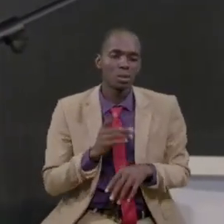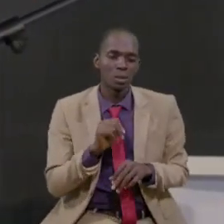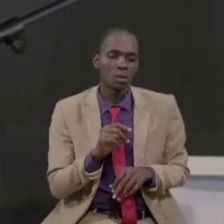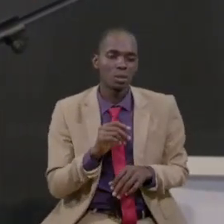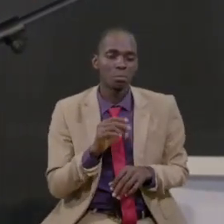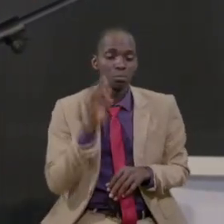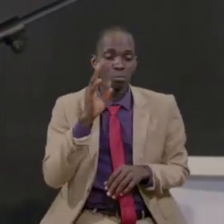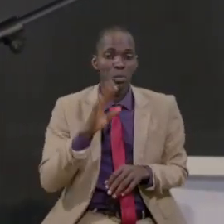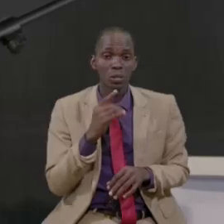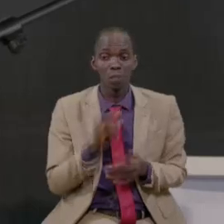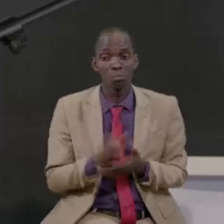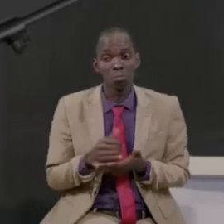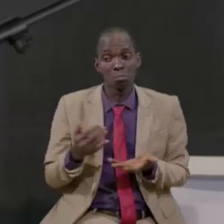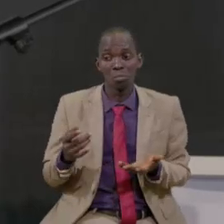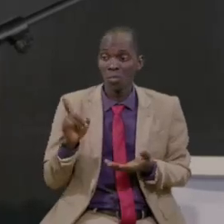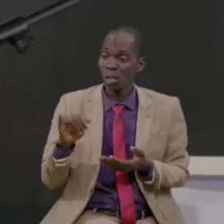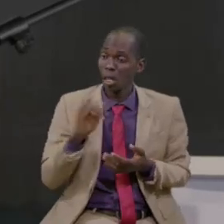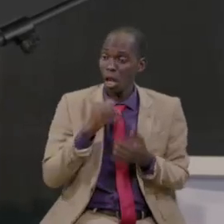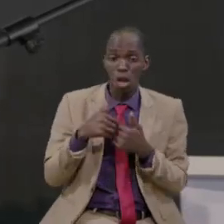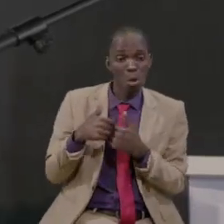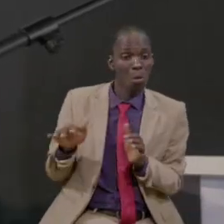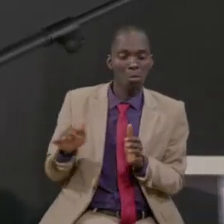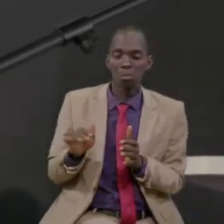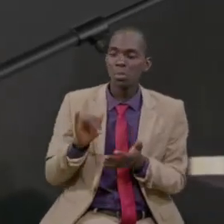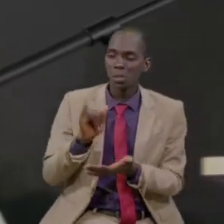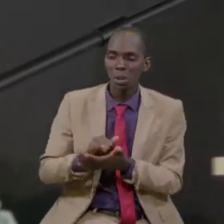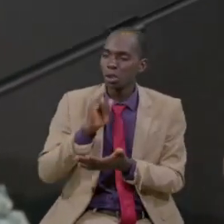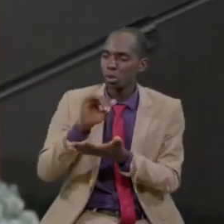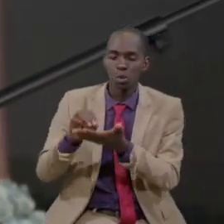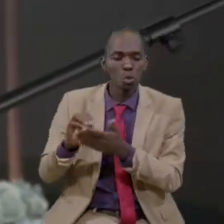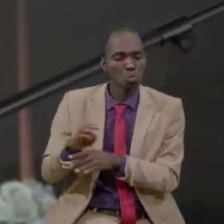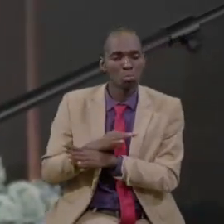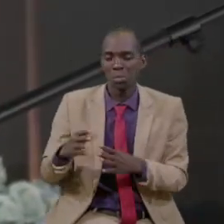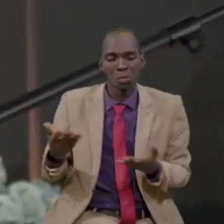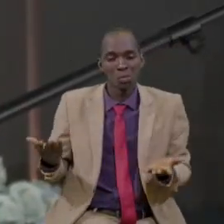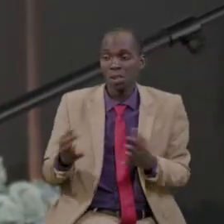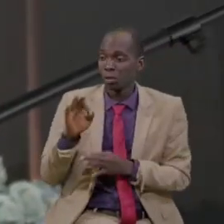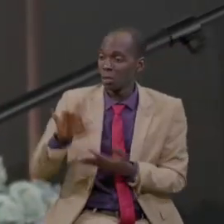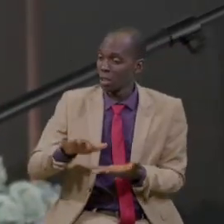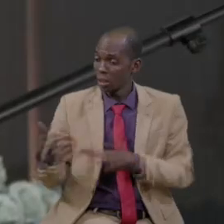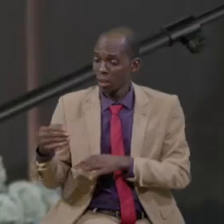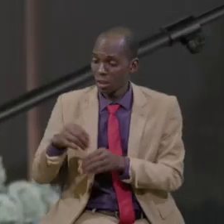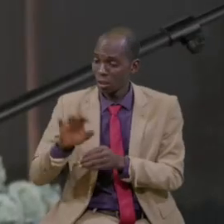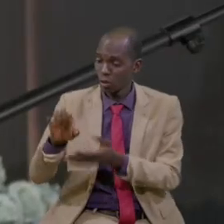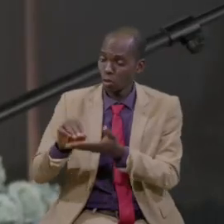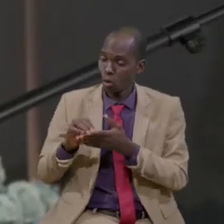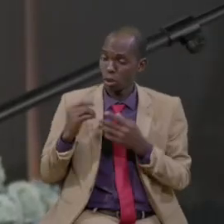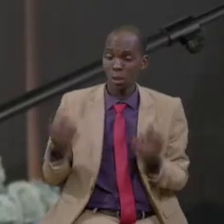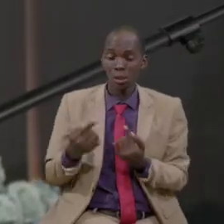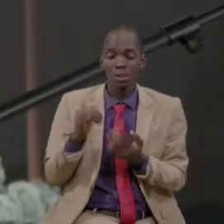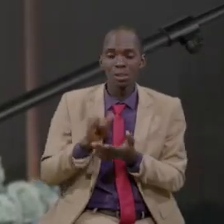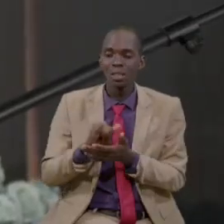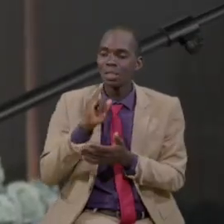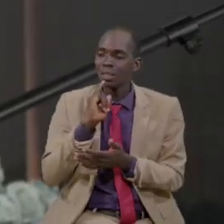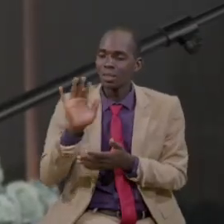that's in his hand. If he dies in a sin, that's in his hand. But we need his